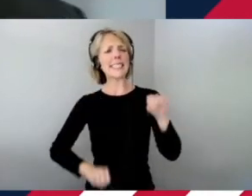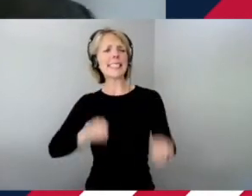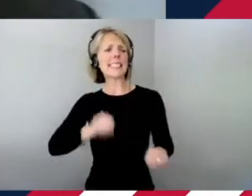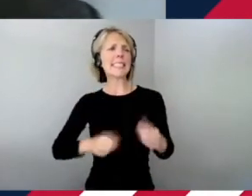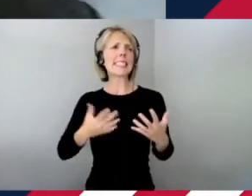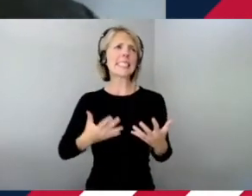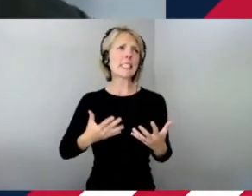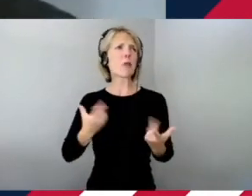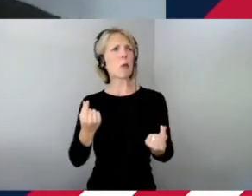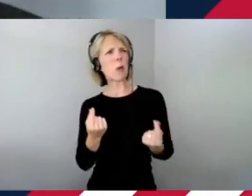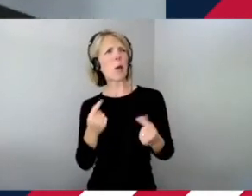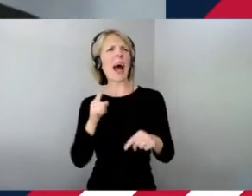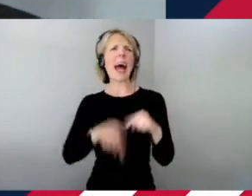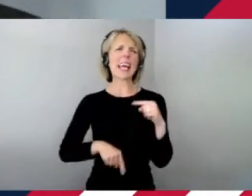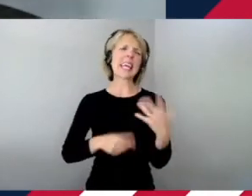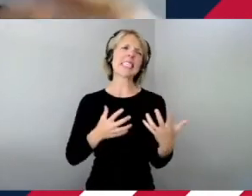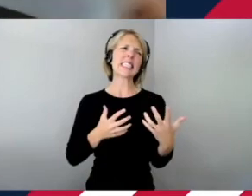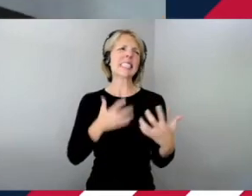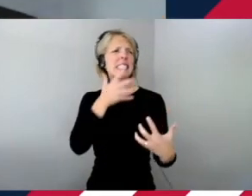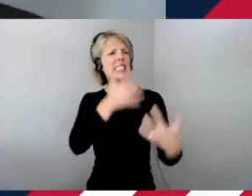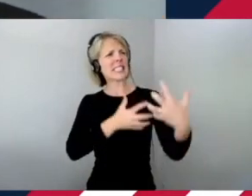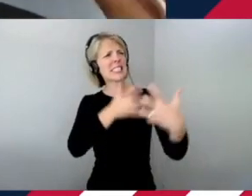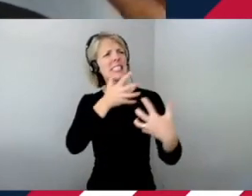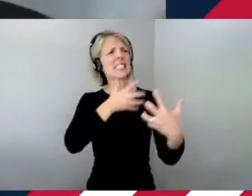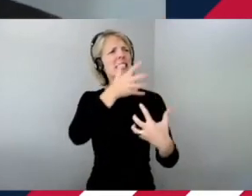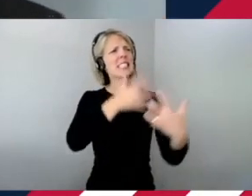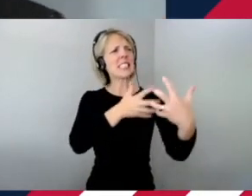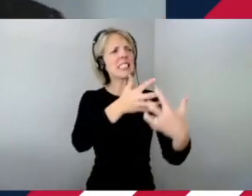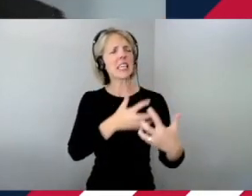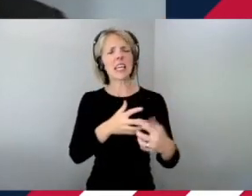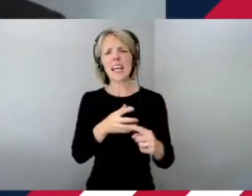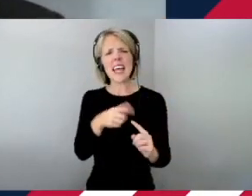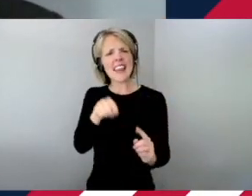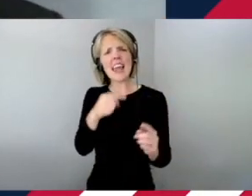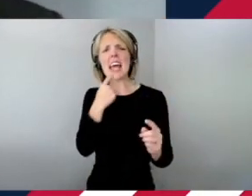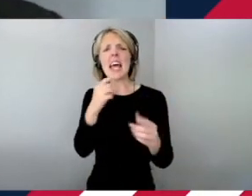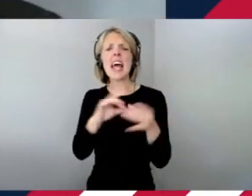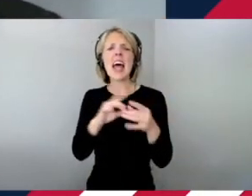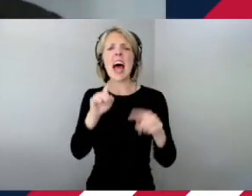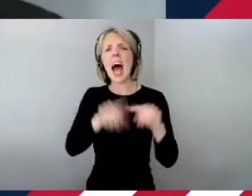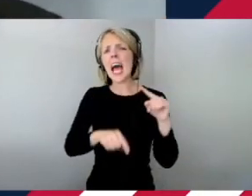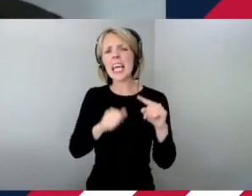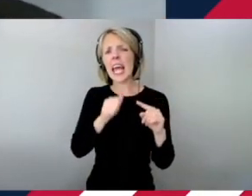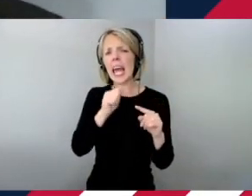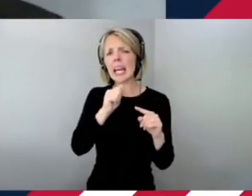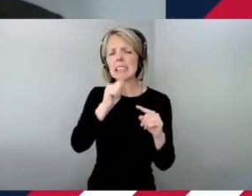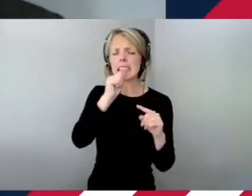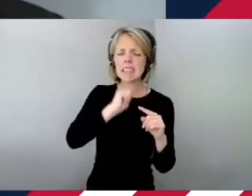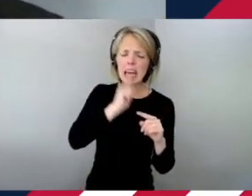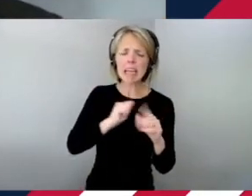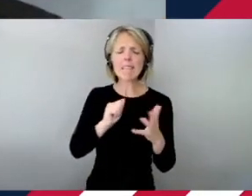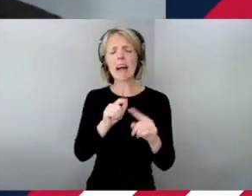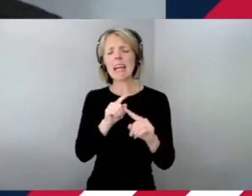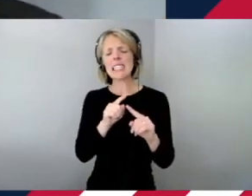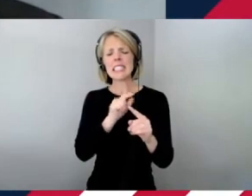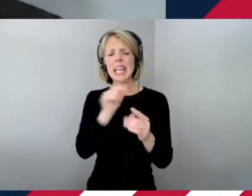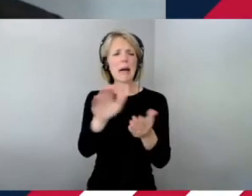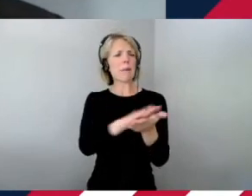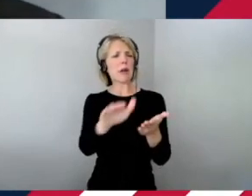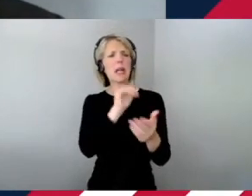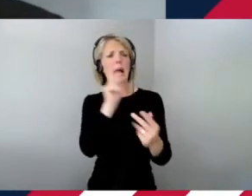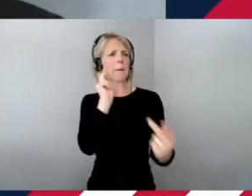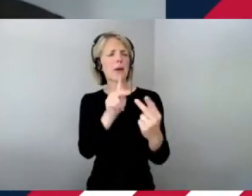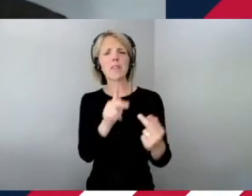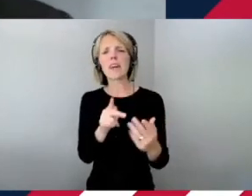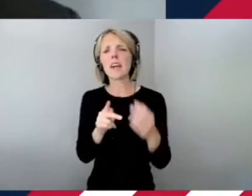those compromises. They cannot sacrifice their purity. It's I borrow this